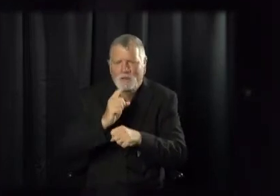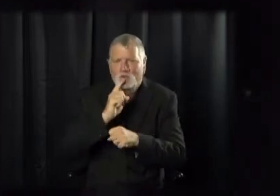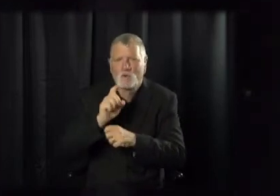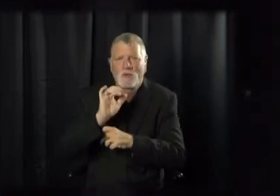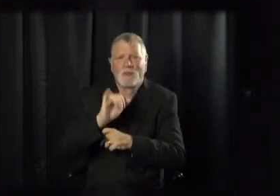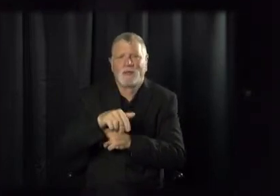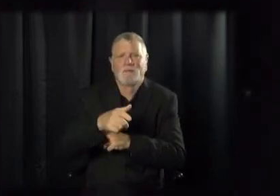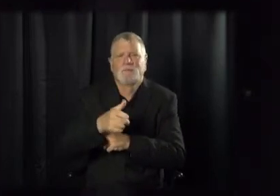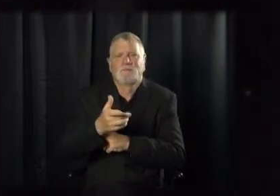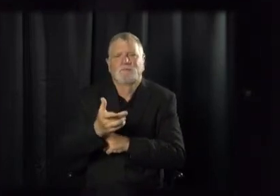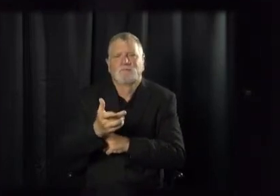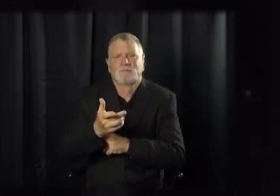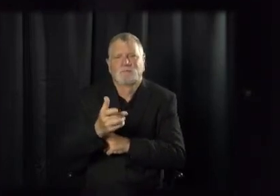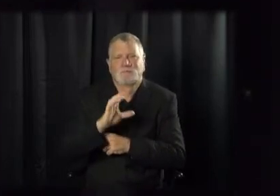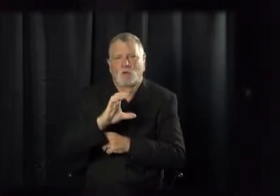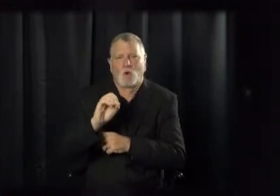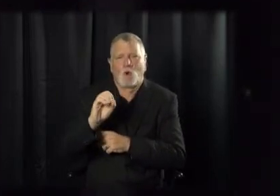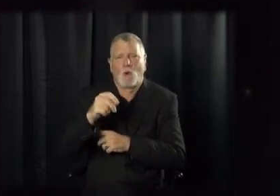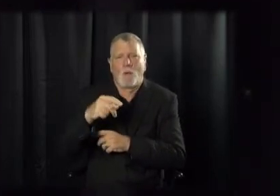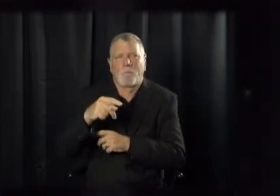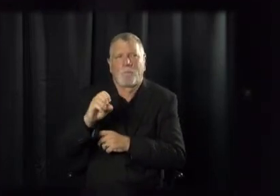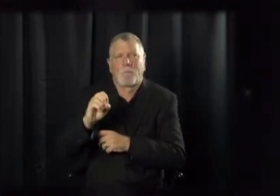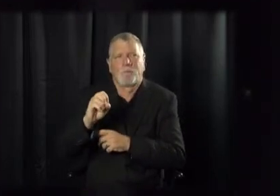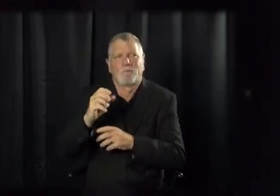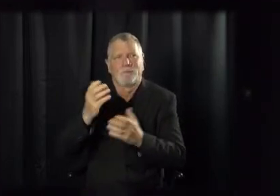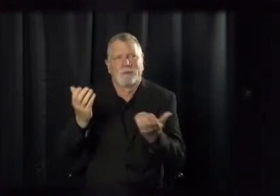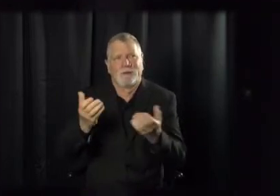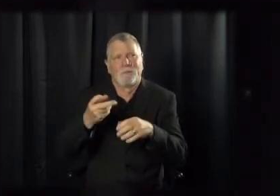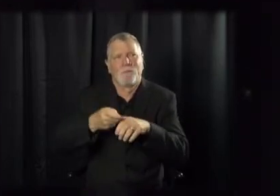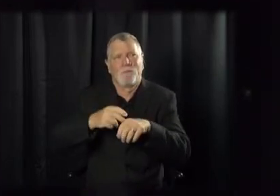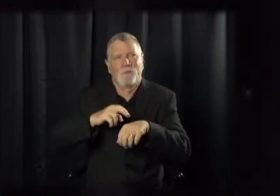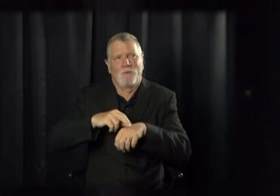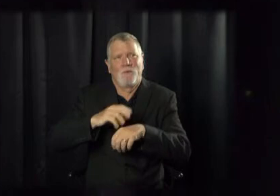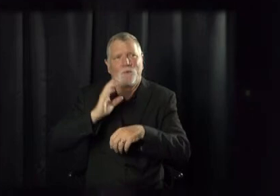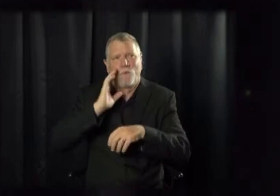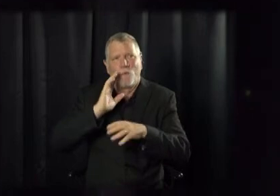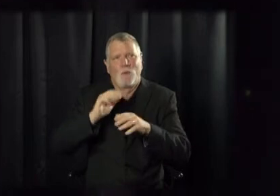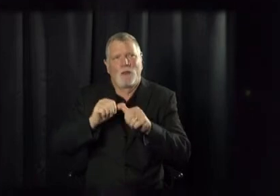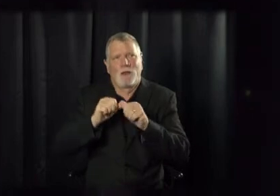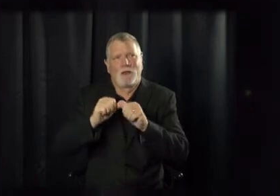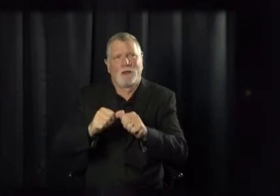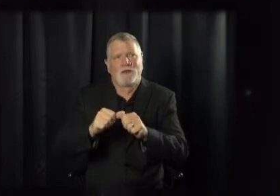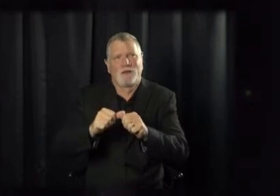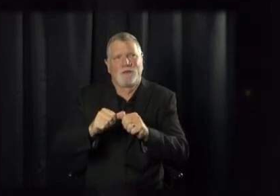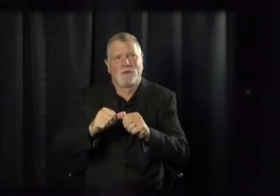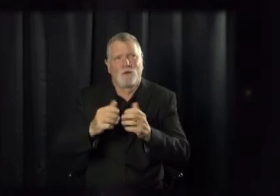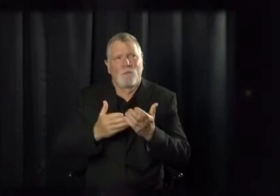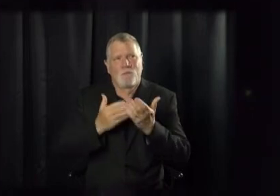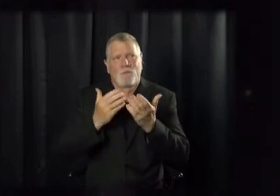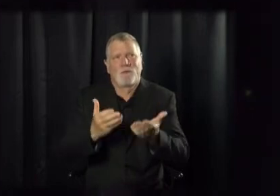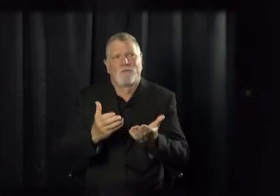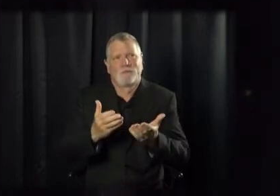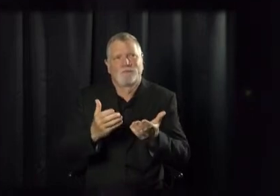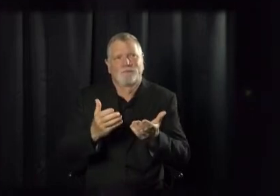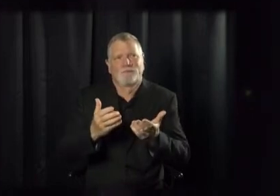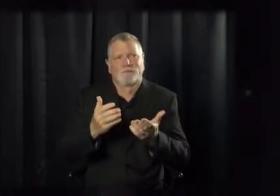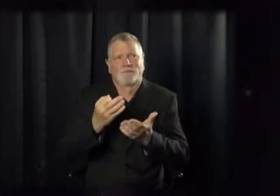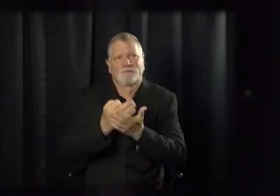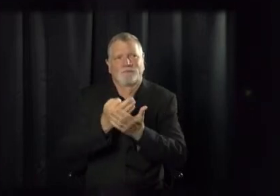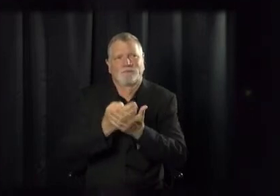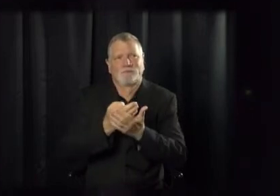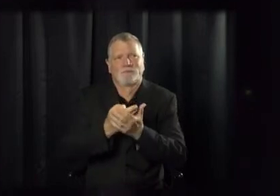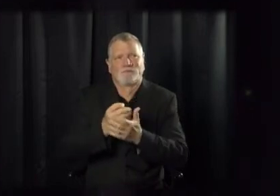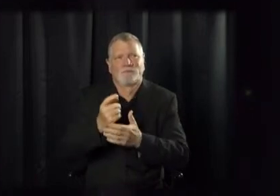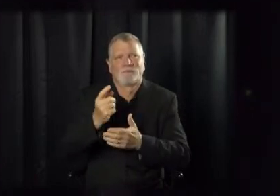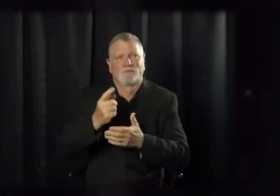the co-ops in Puerto Rico continue to provide the financing